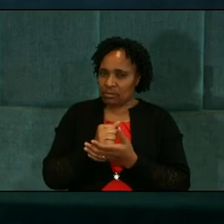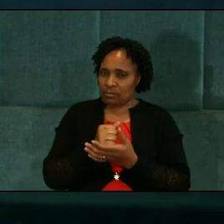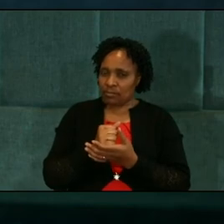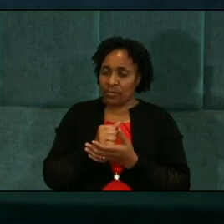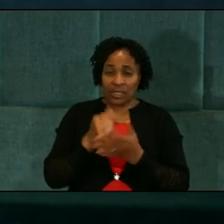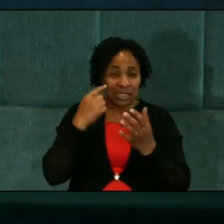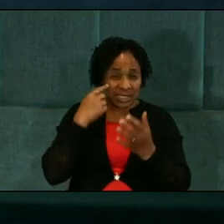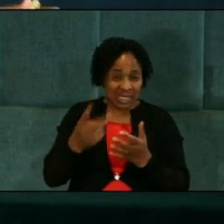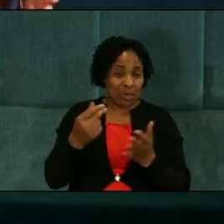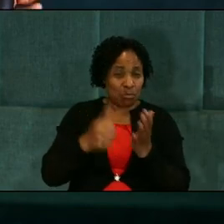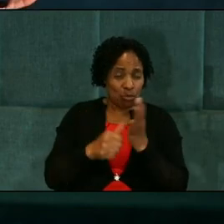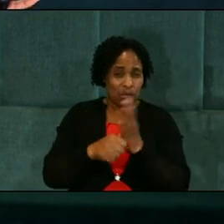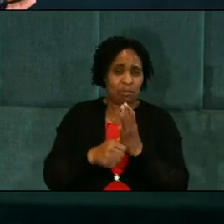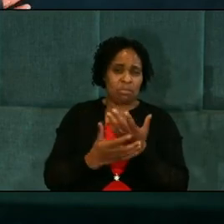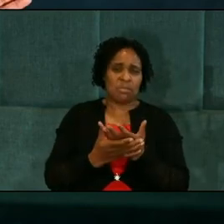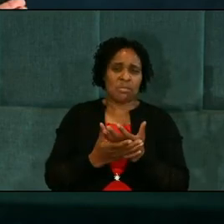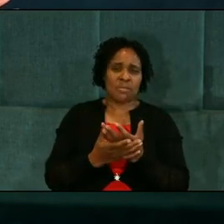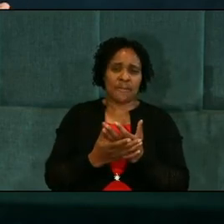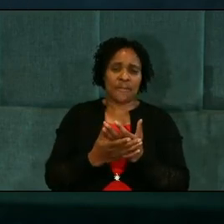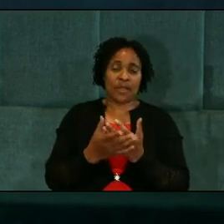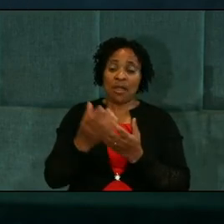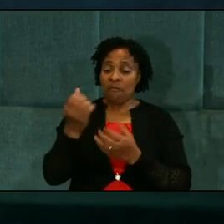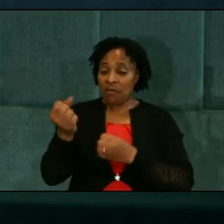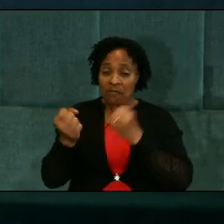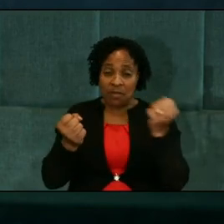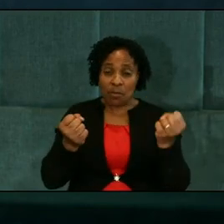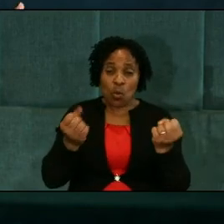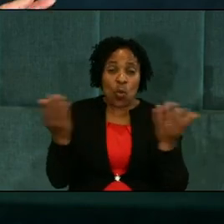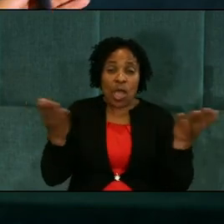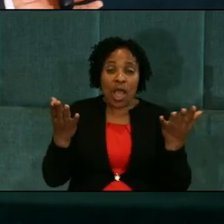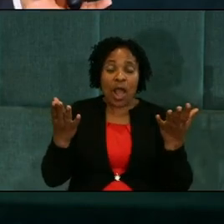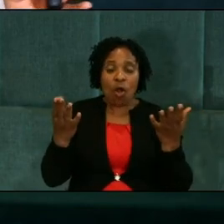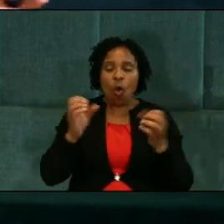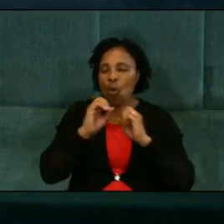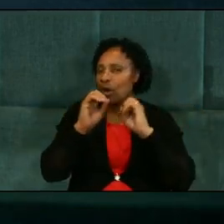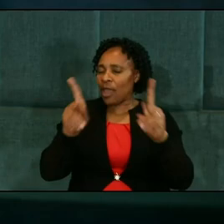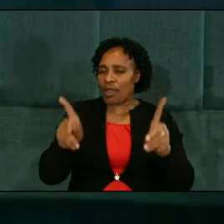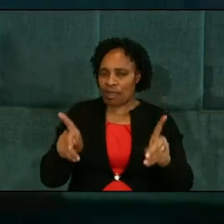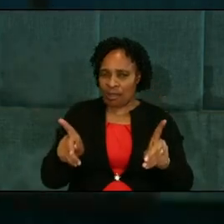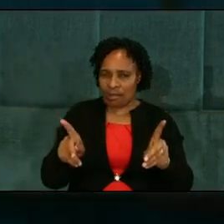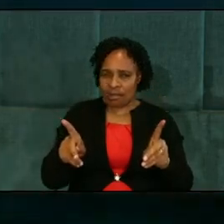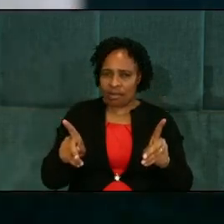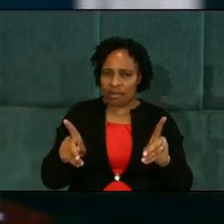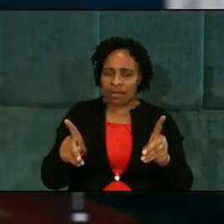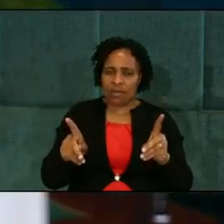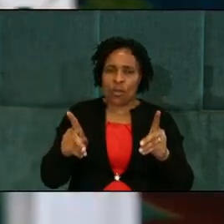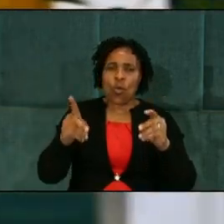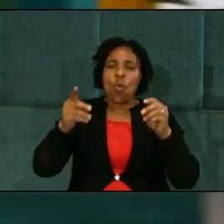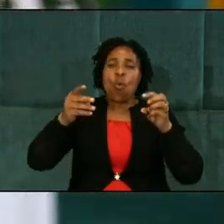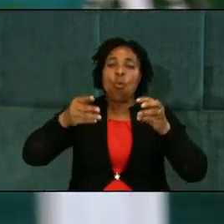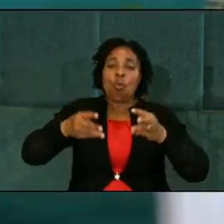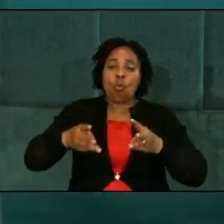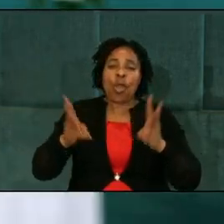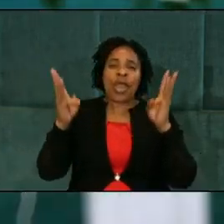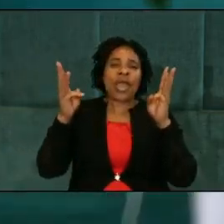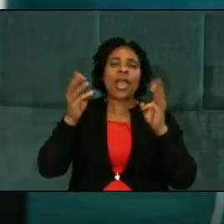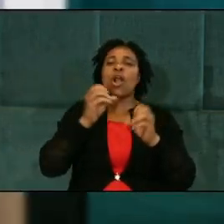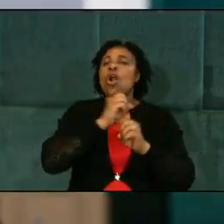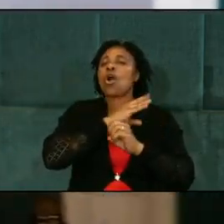see the problem? Yeah, lukewarm is where we're okay. Lukewarm is where we have no